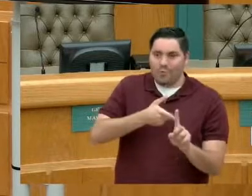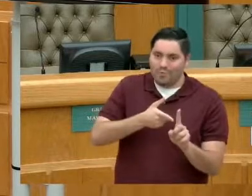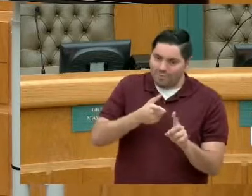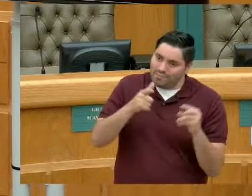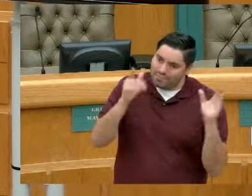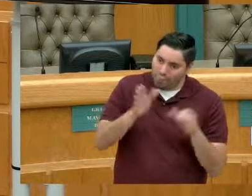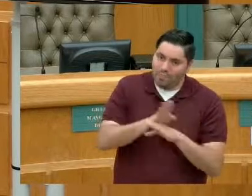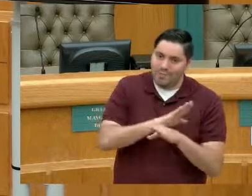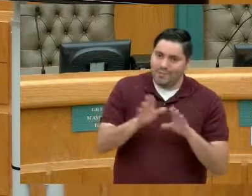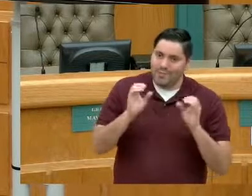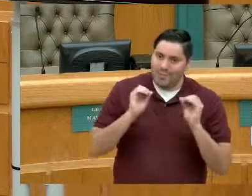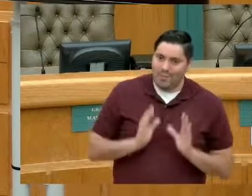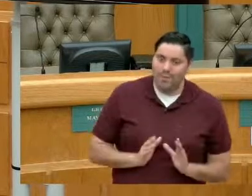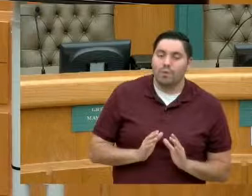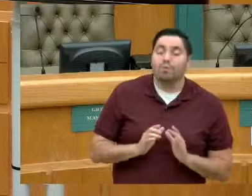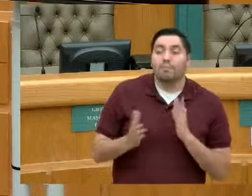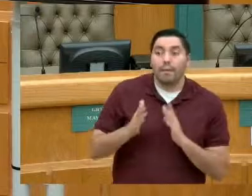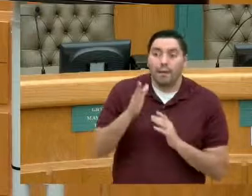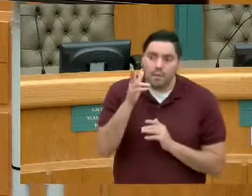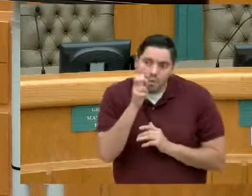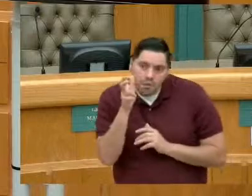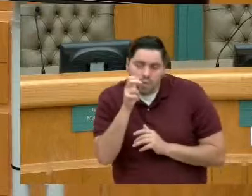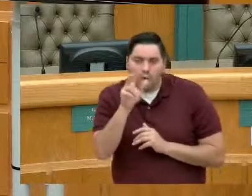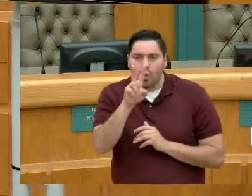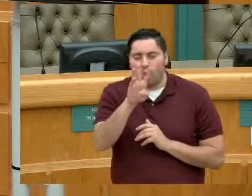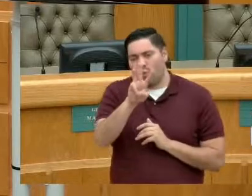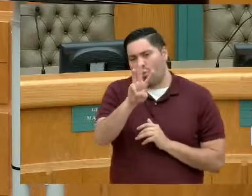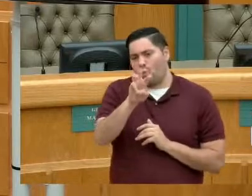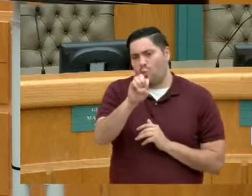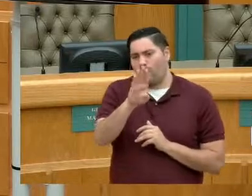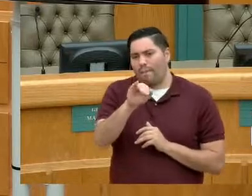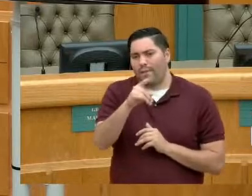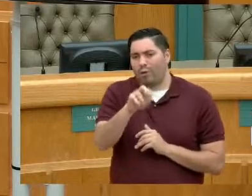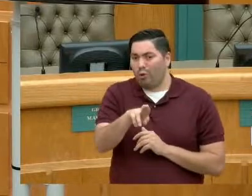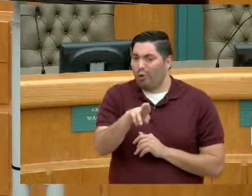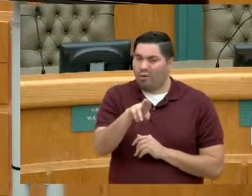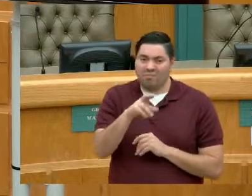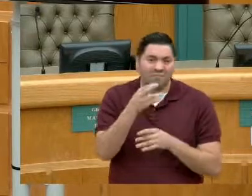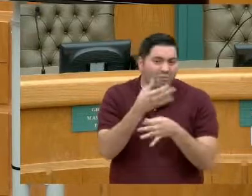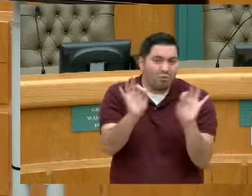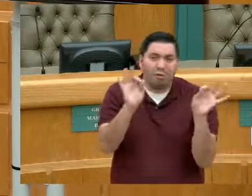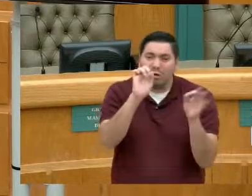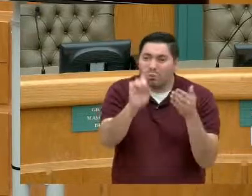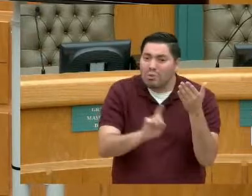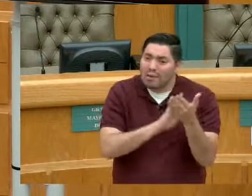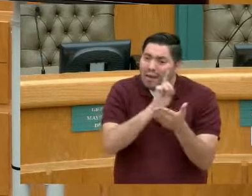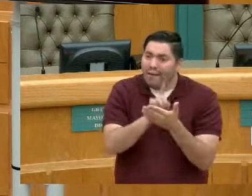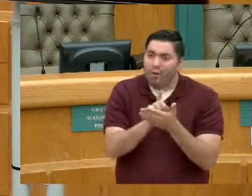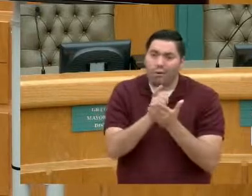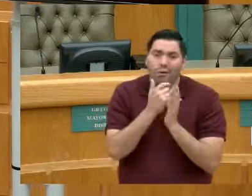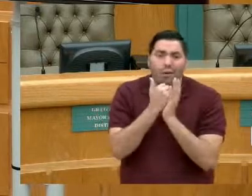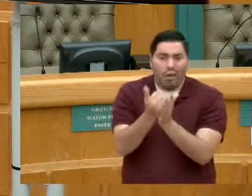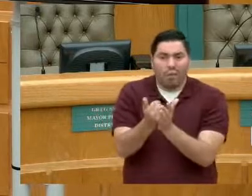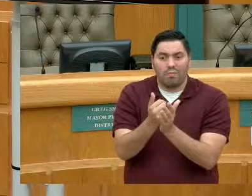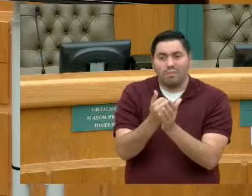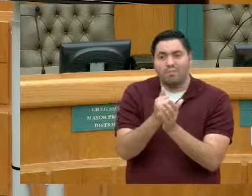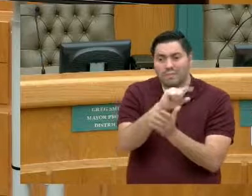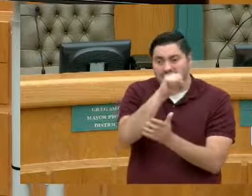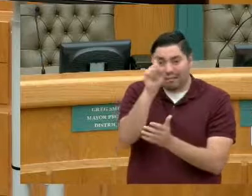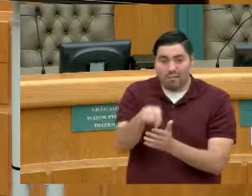can really benefit by listening to this webinar. And it's free, and it's 1 hour, and it's designed to help Texas small